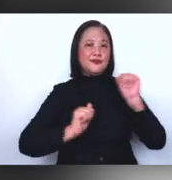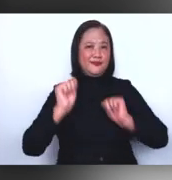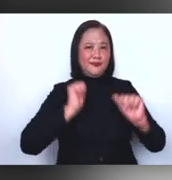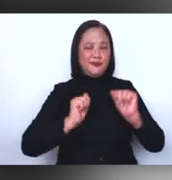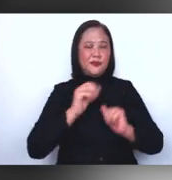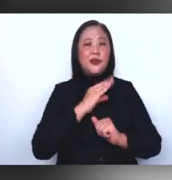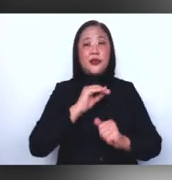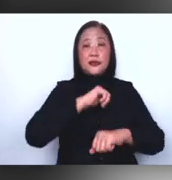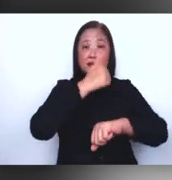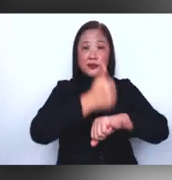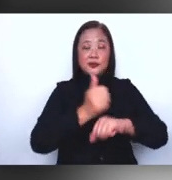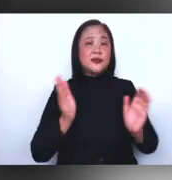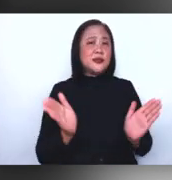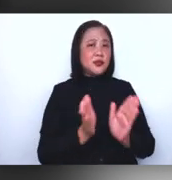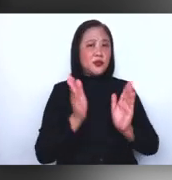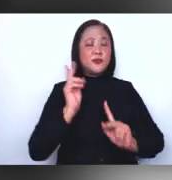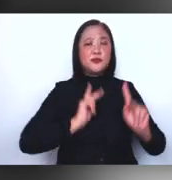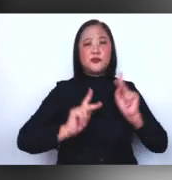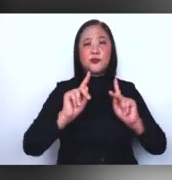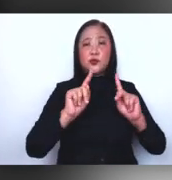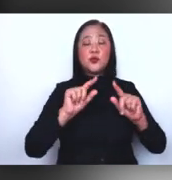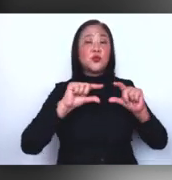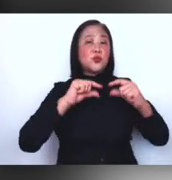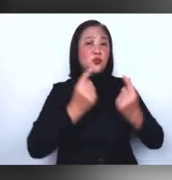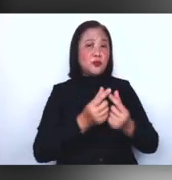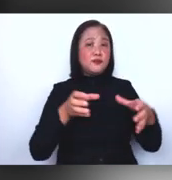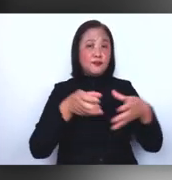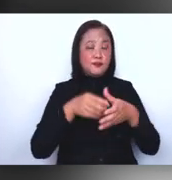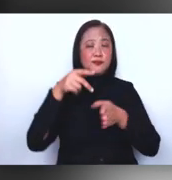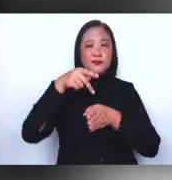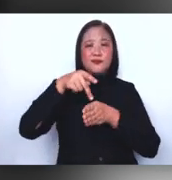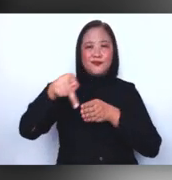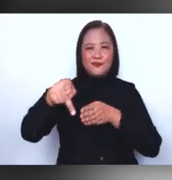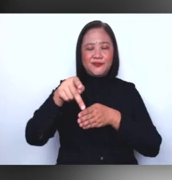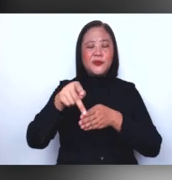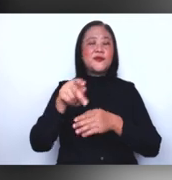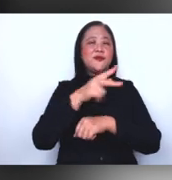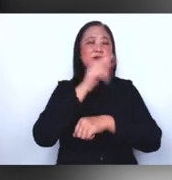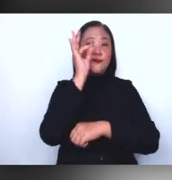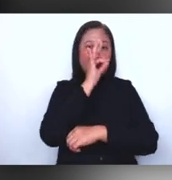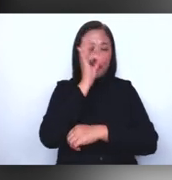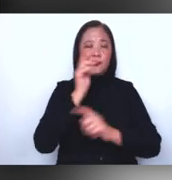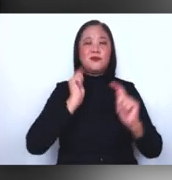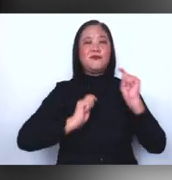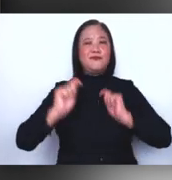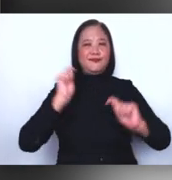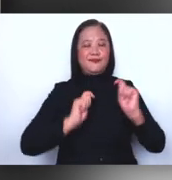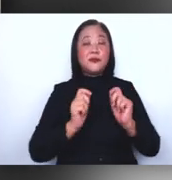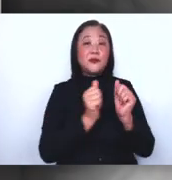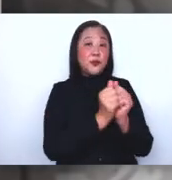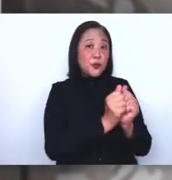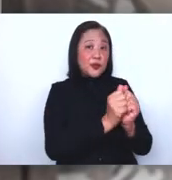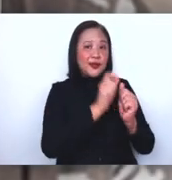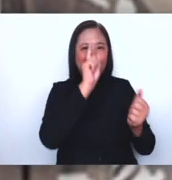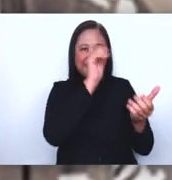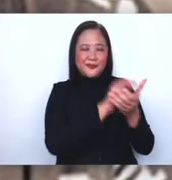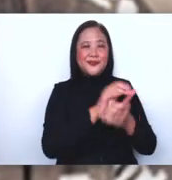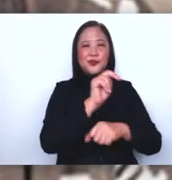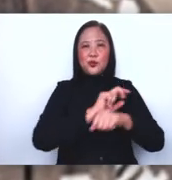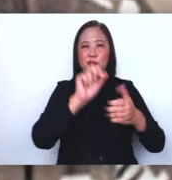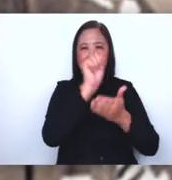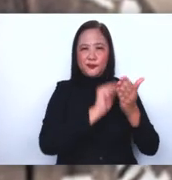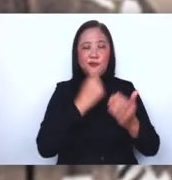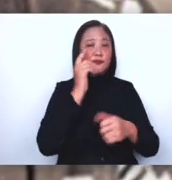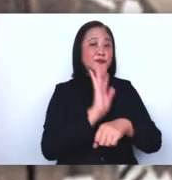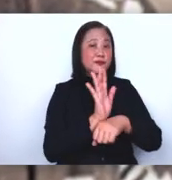the establishment of performing groups and the professionalization of Filipino theater. Together with her husband, national artist